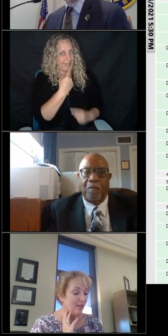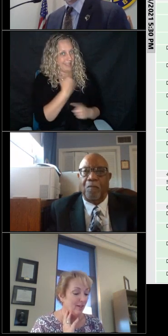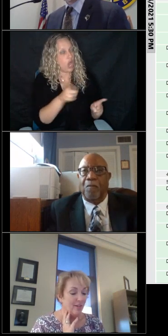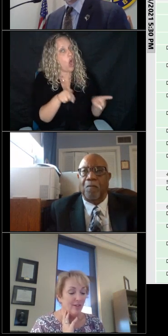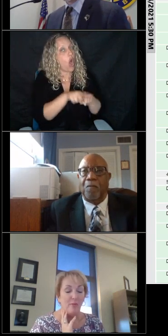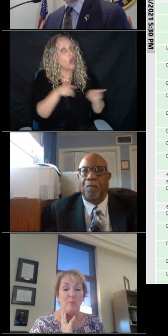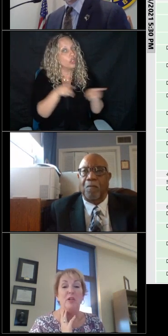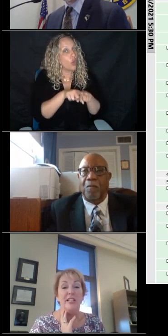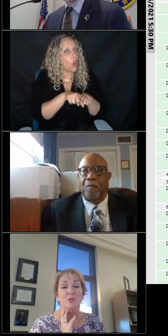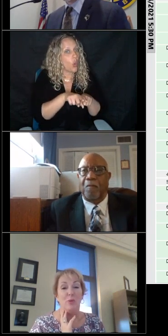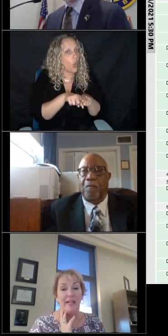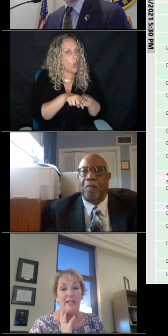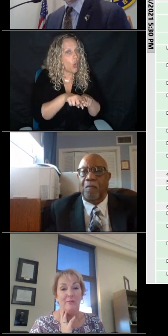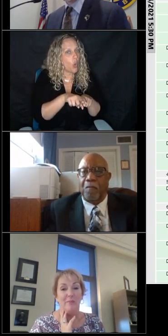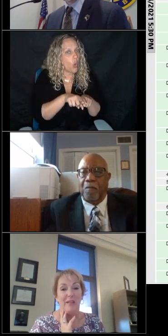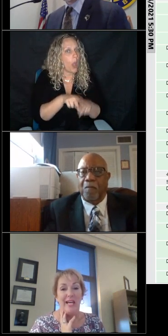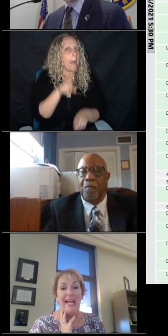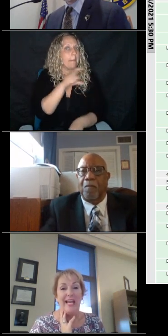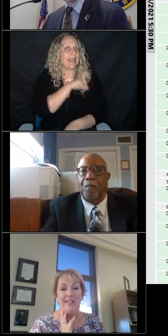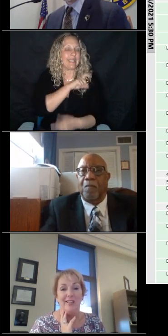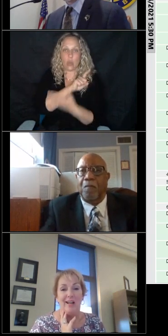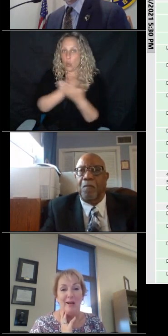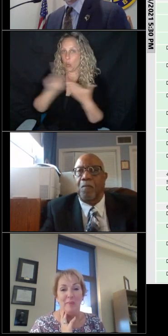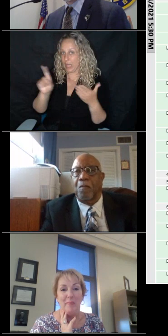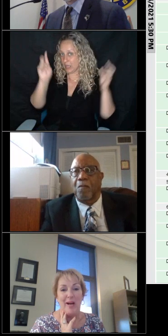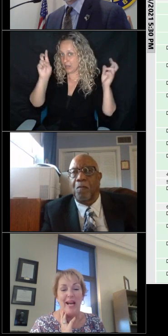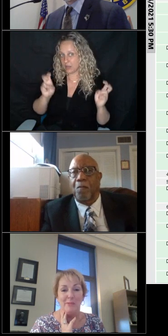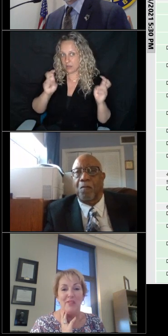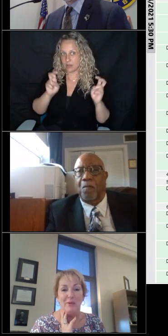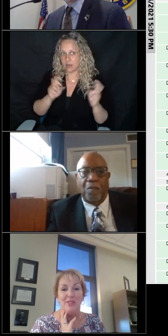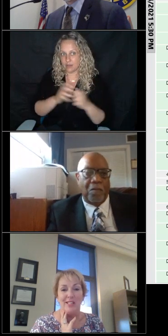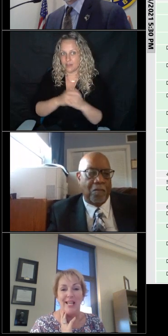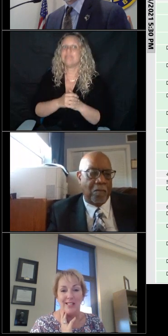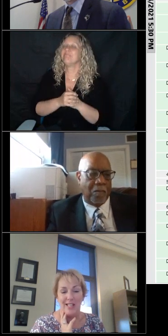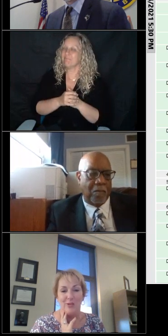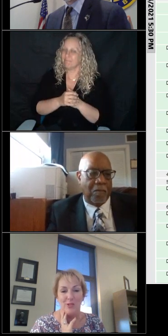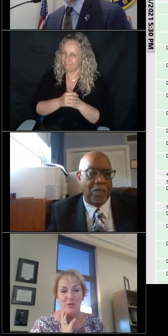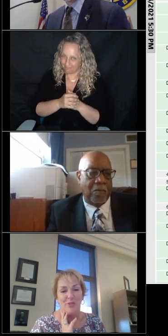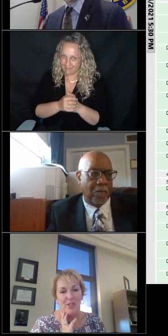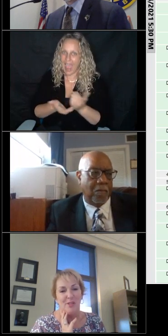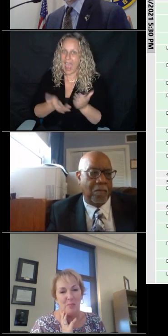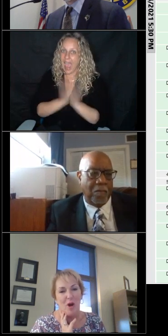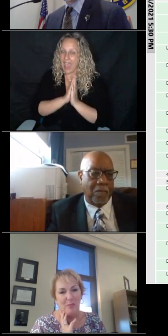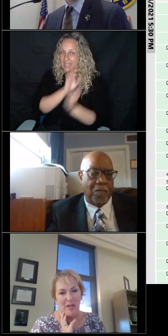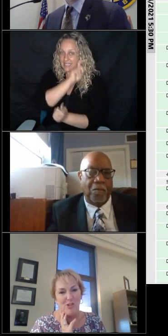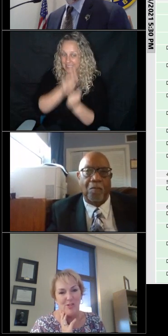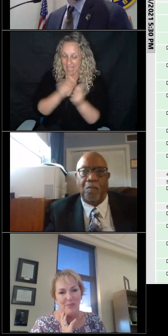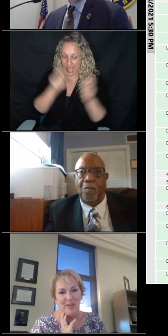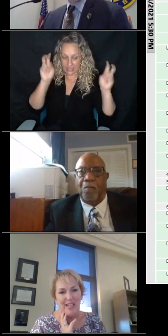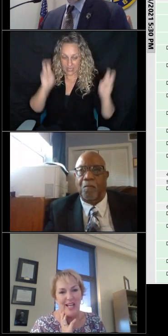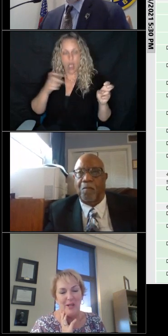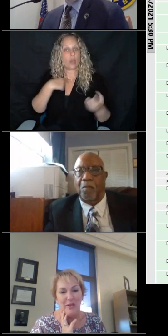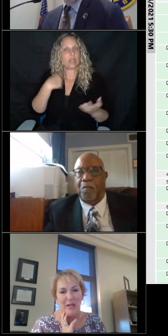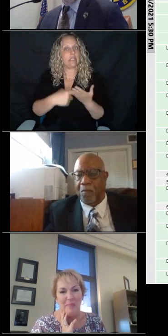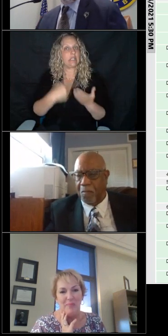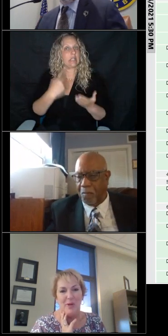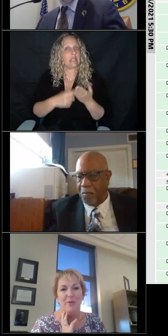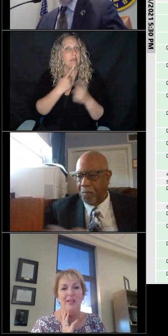also Police Week. And I asked him if that was the exact title, because we were discussing proclamations